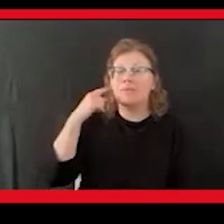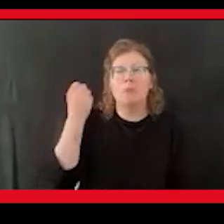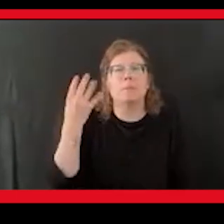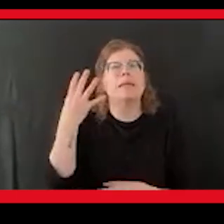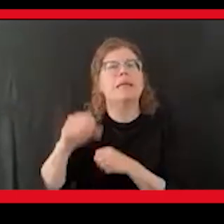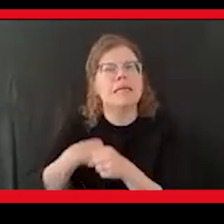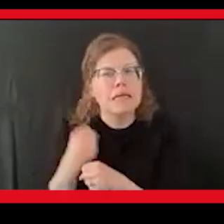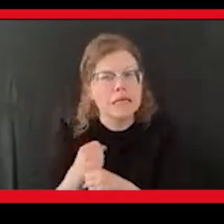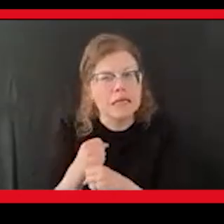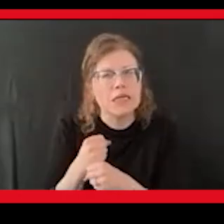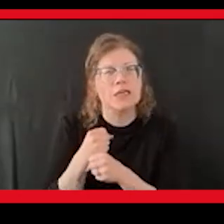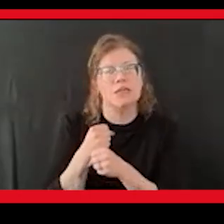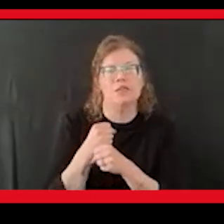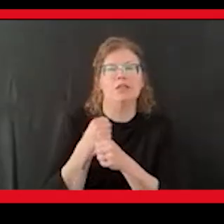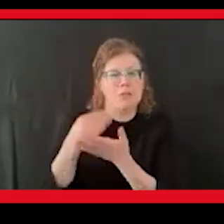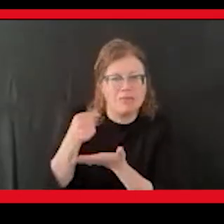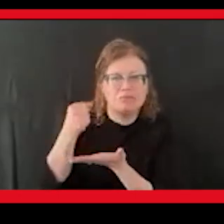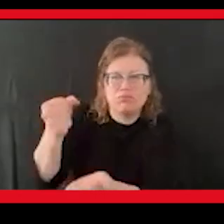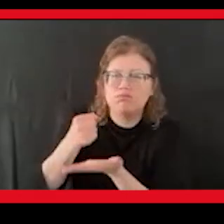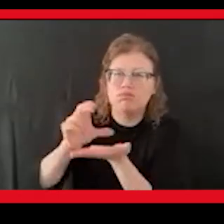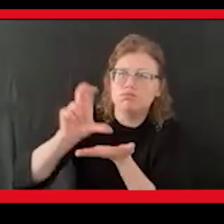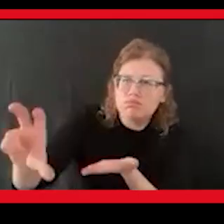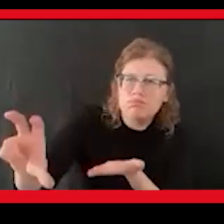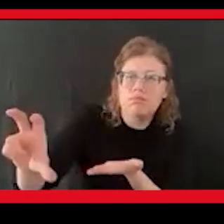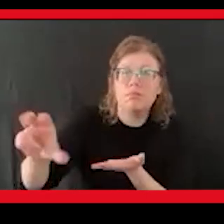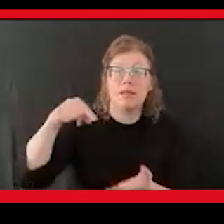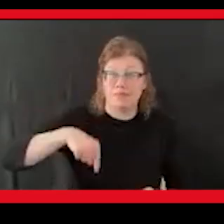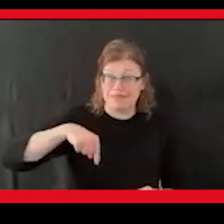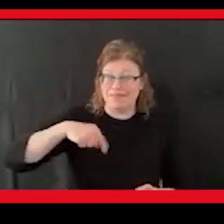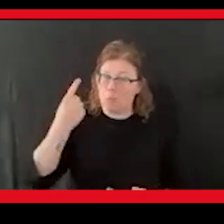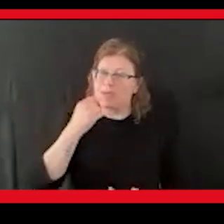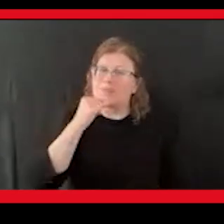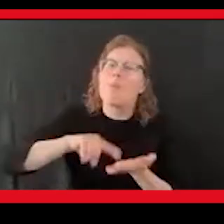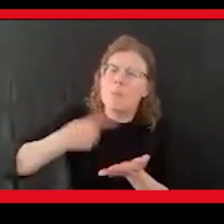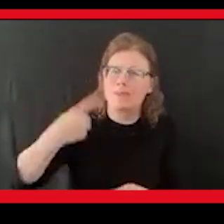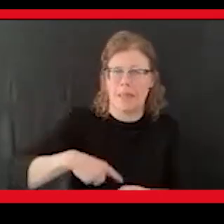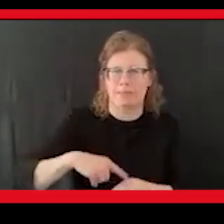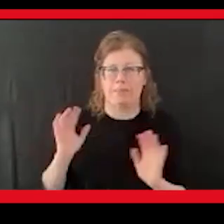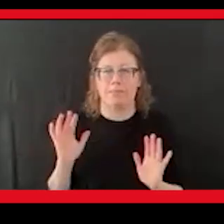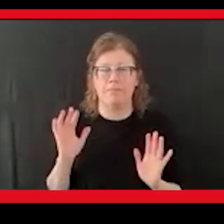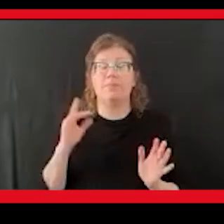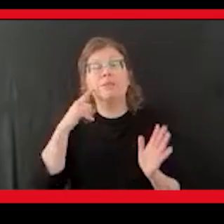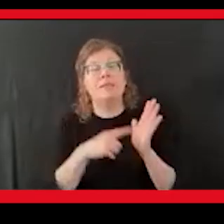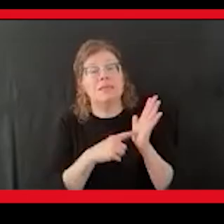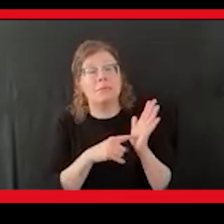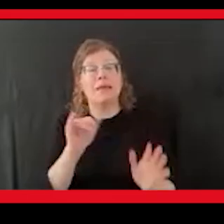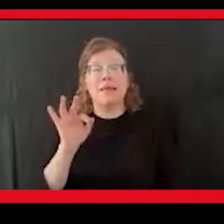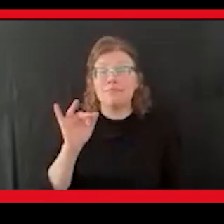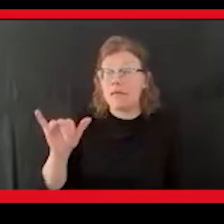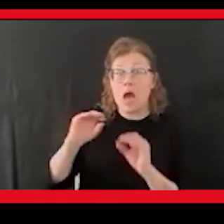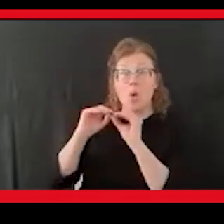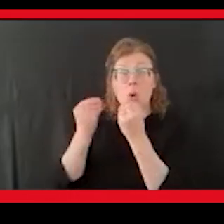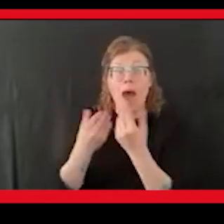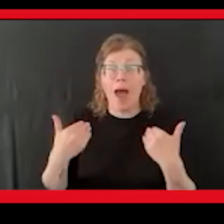that project. For example, if an organization received the project grant for